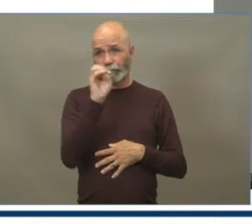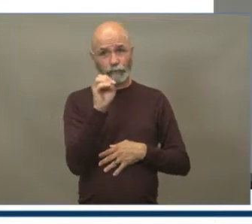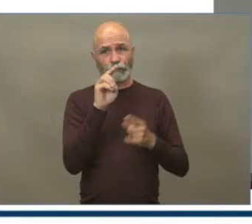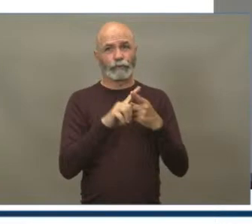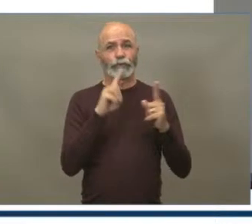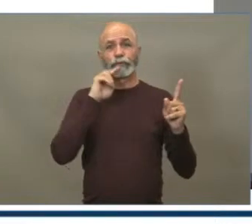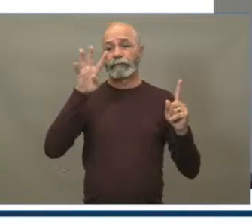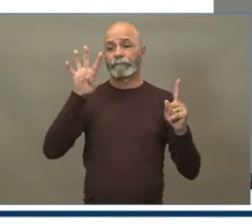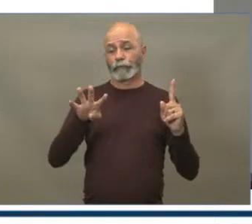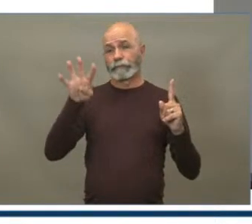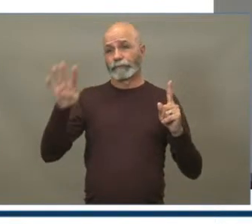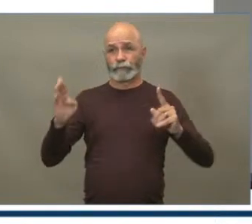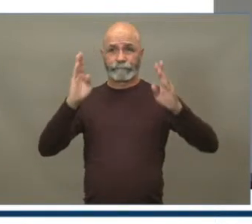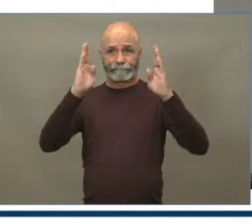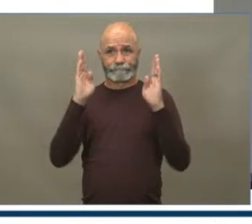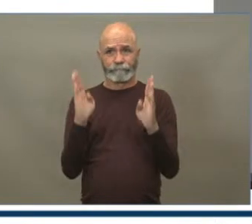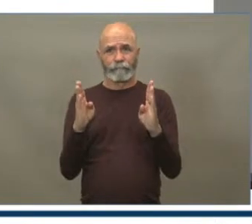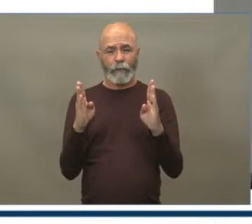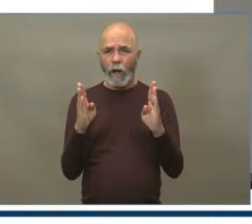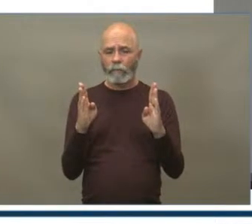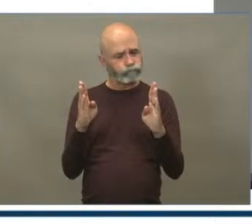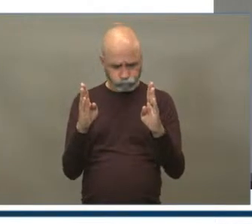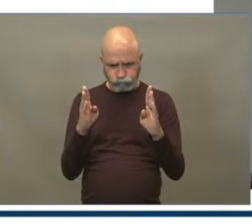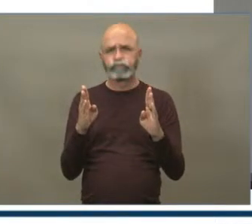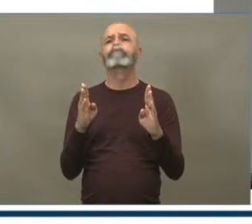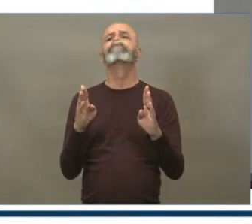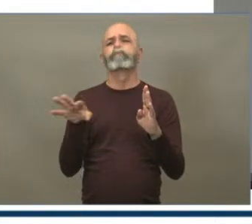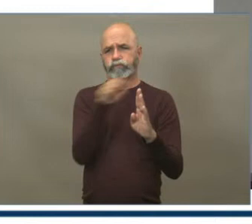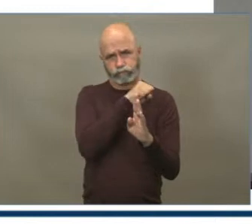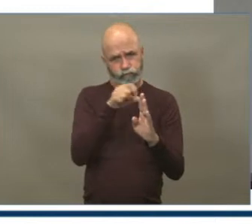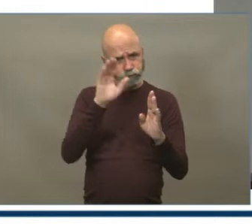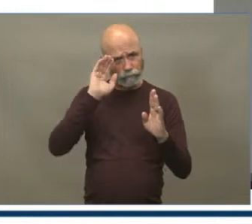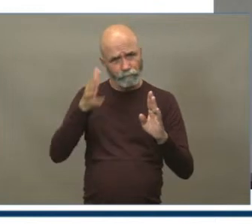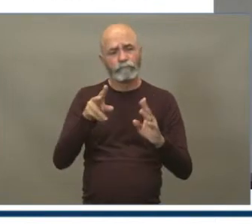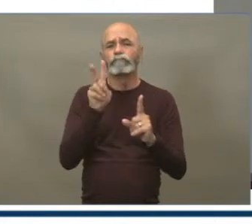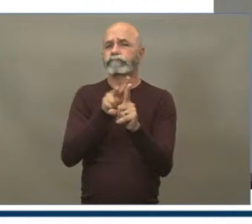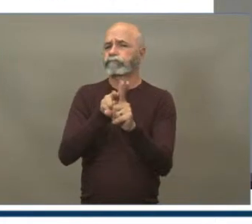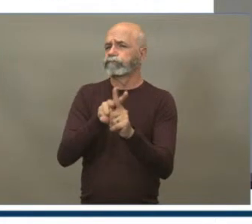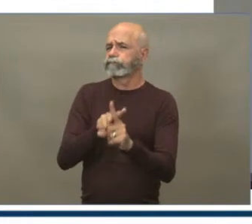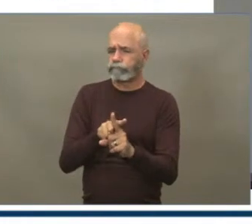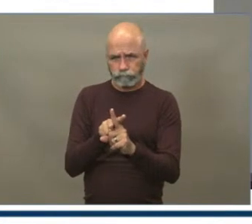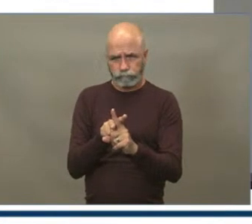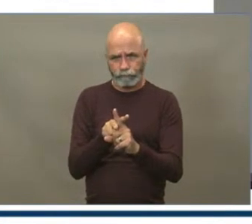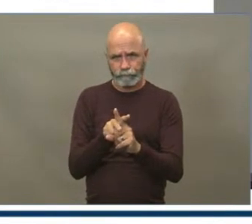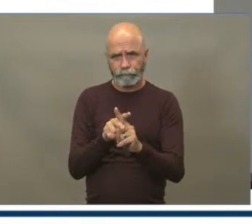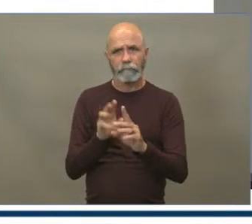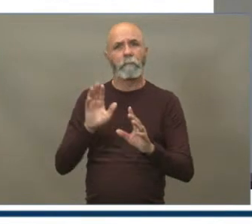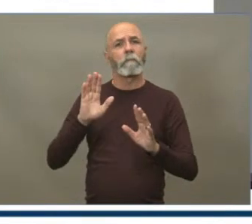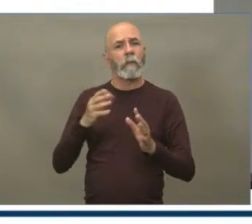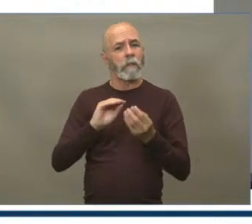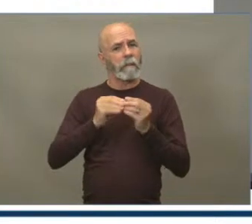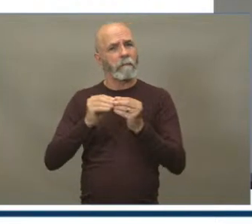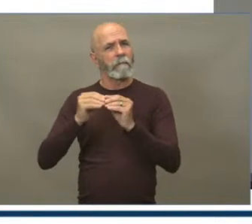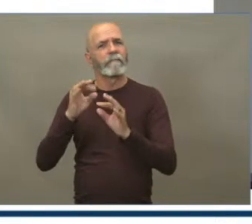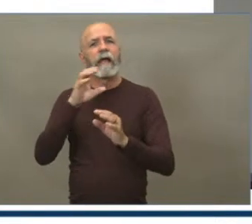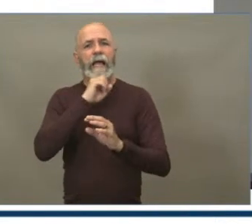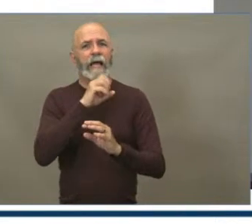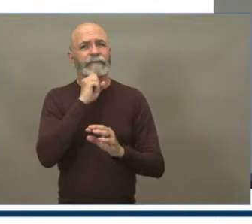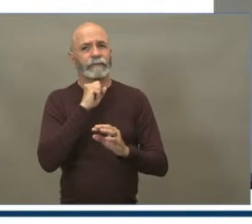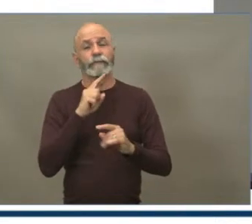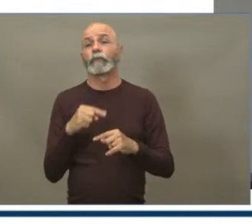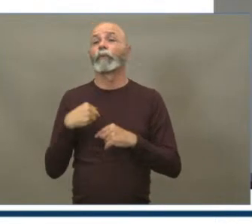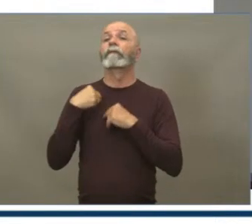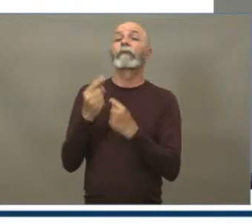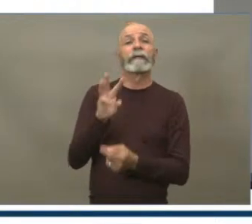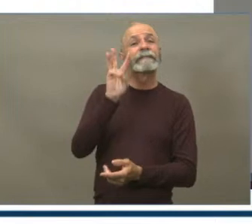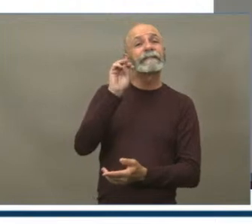still having very high uptake for our vaccines as we move down the age cohort. We of the 60,000 doses of AstraZeneca that